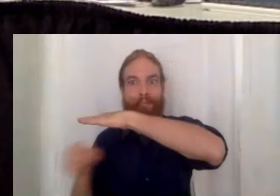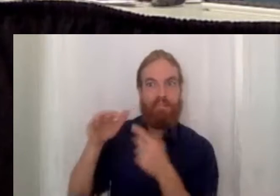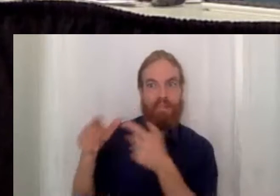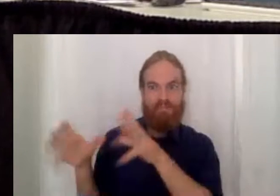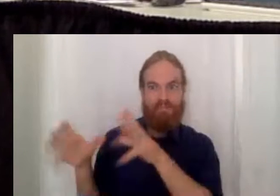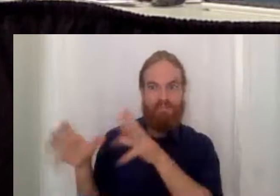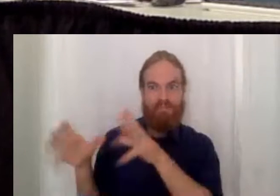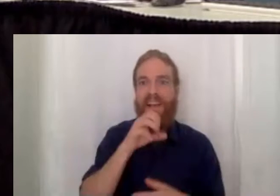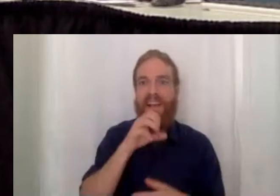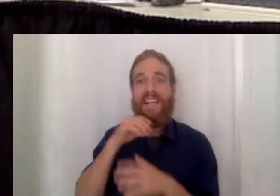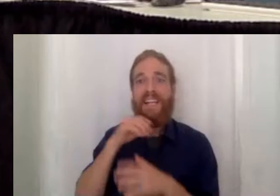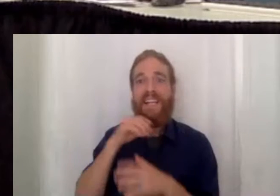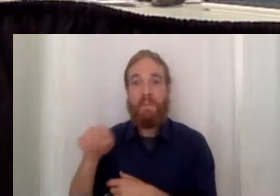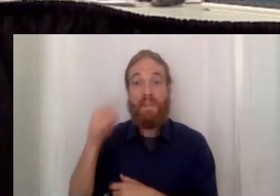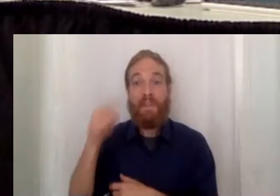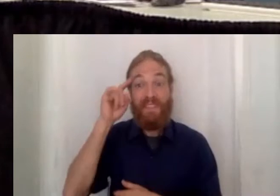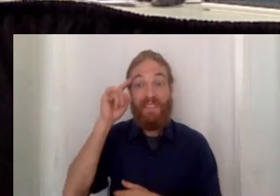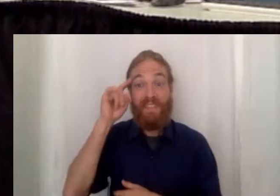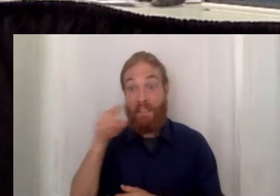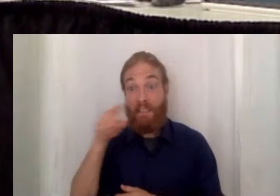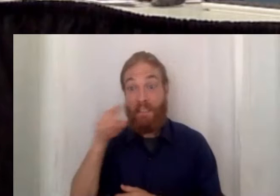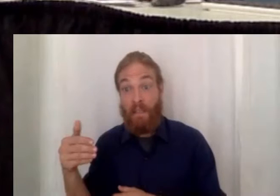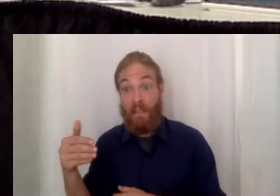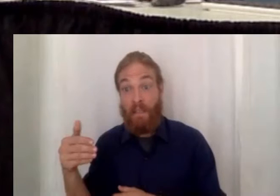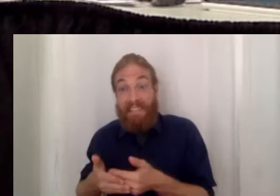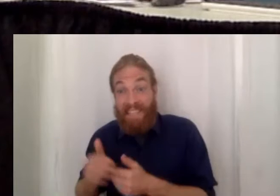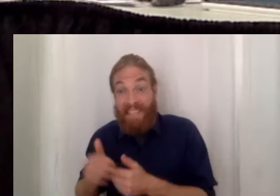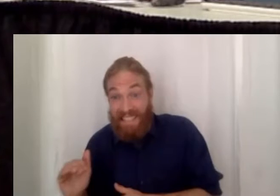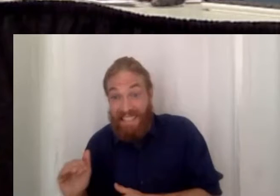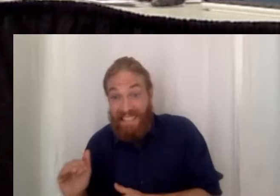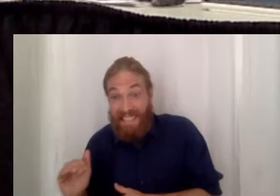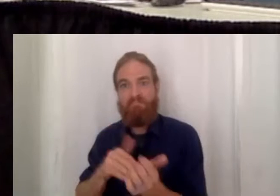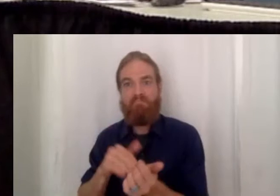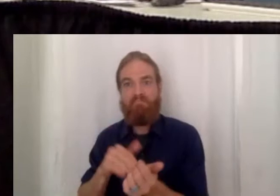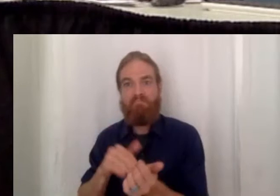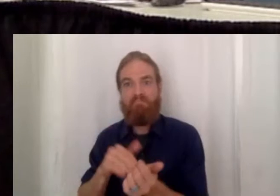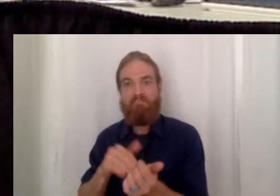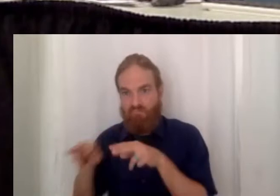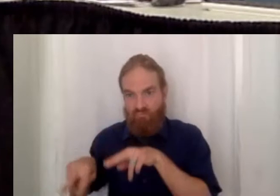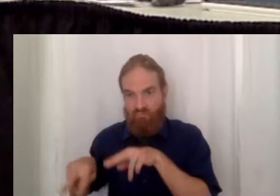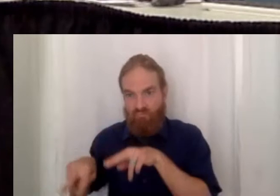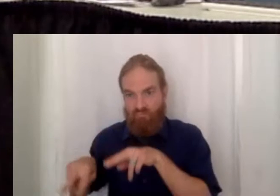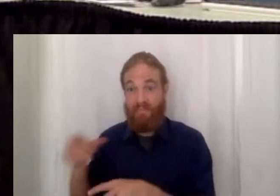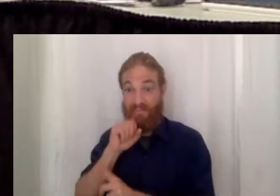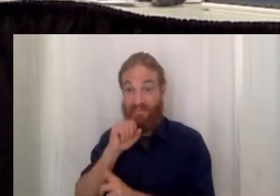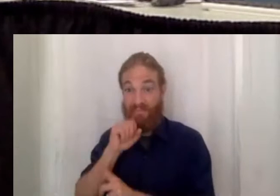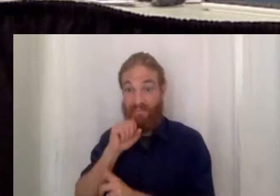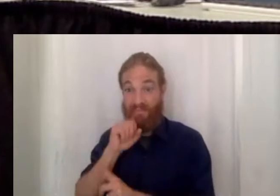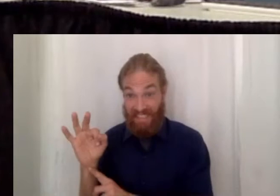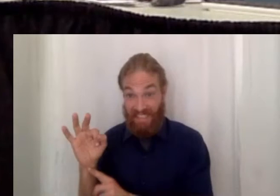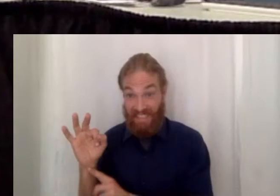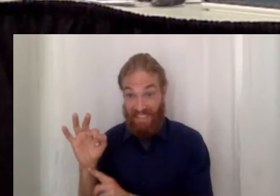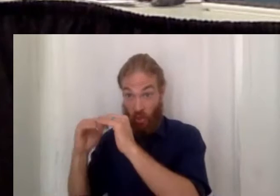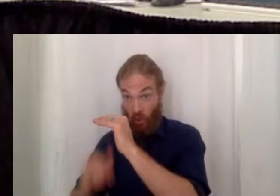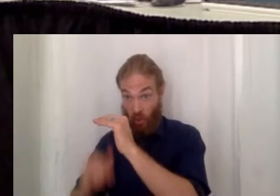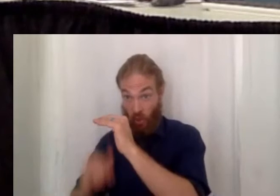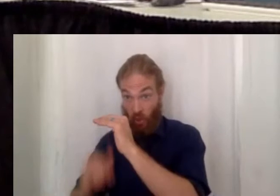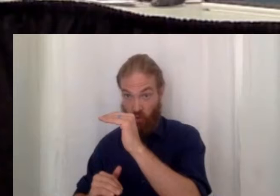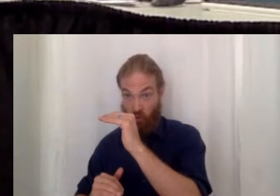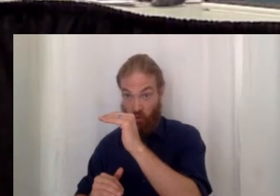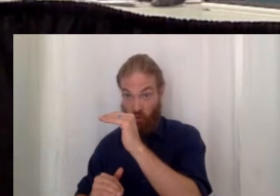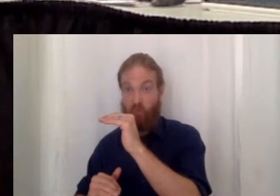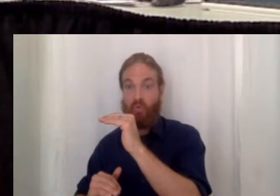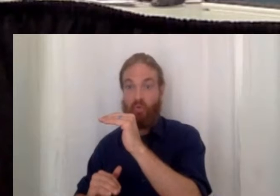ages 19 years and younger. We run about, anywhere from like maybe 2